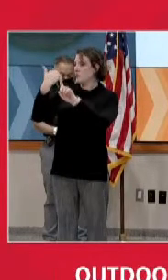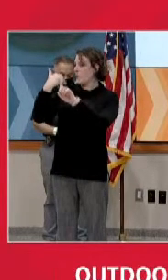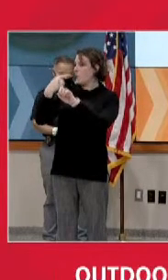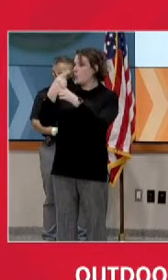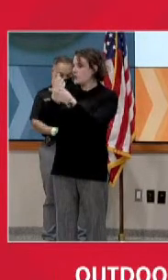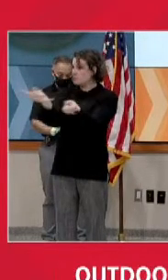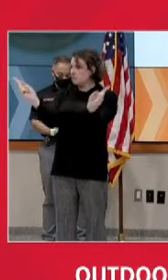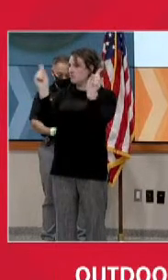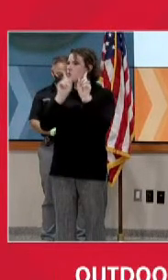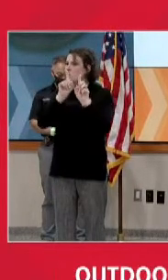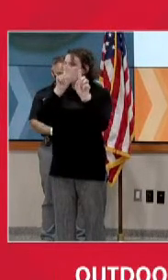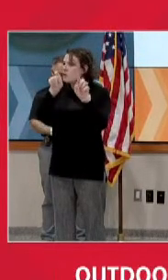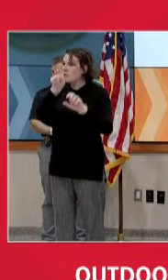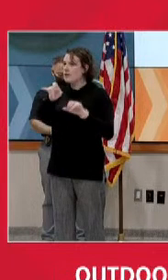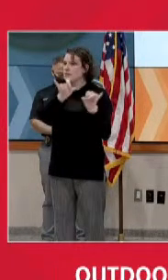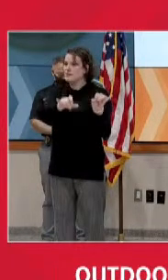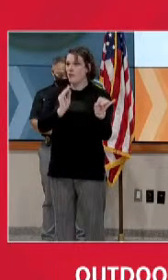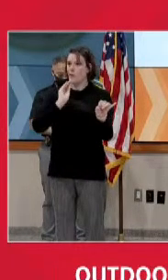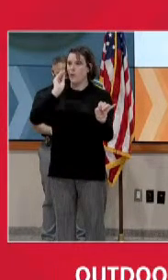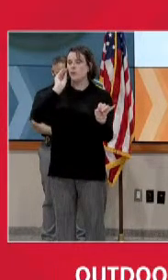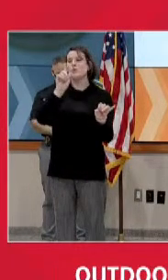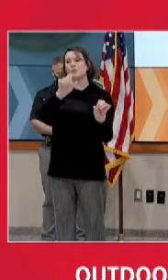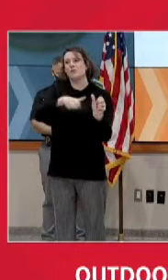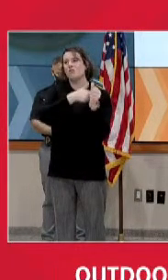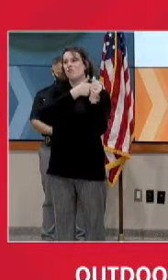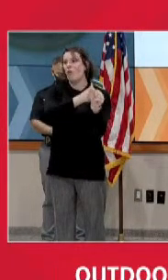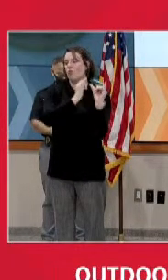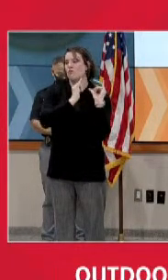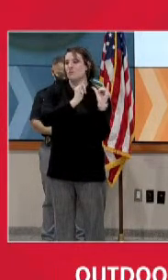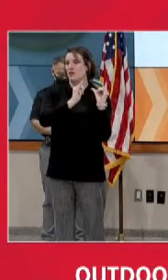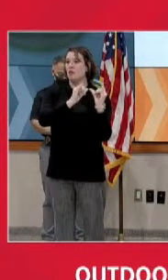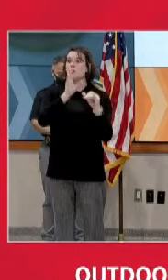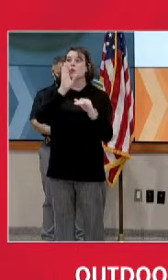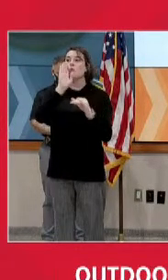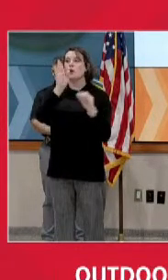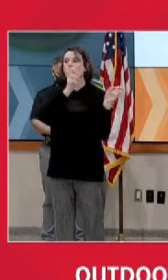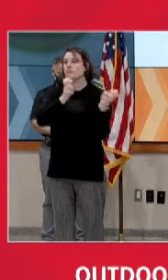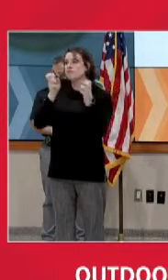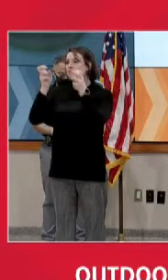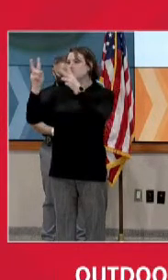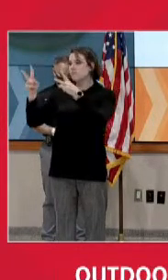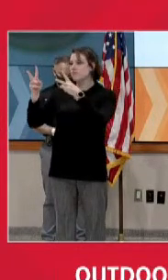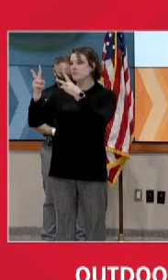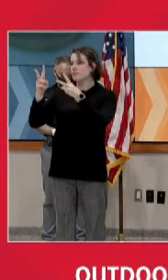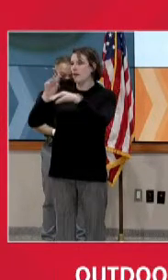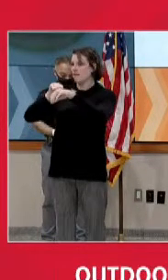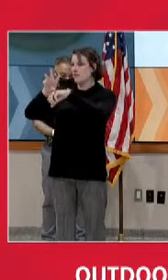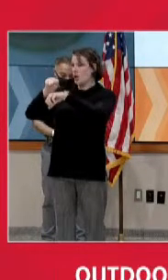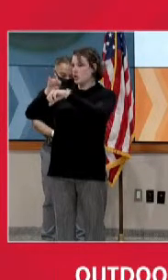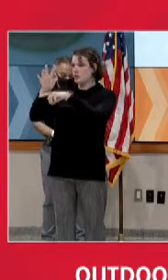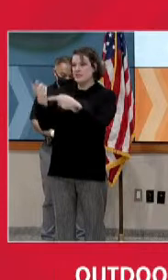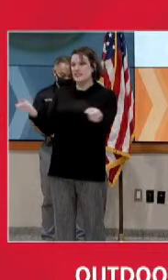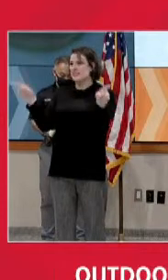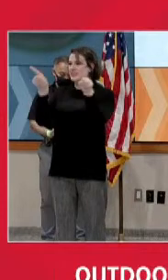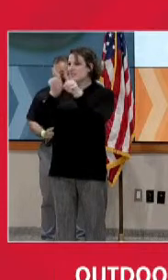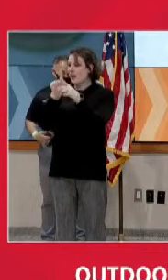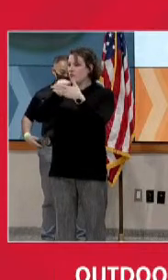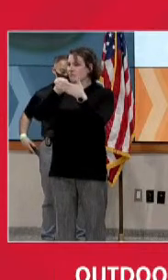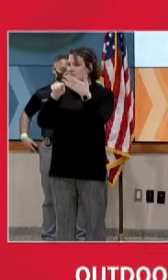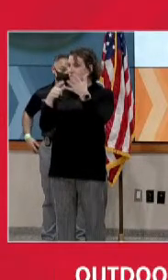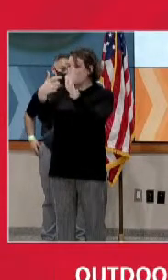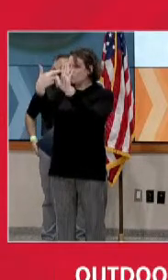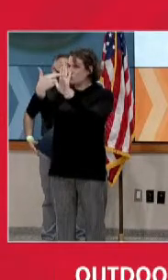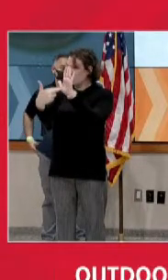a stay-home order. We will put online the advisory that will have the same parameters. So what you did then is what you need to do